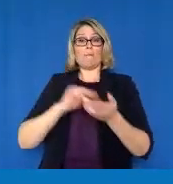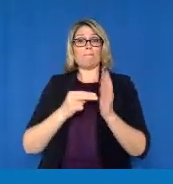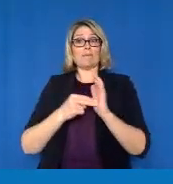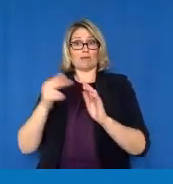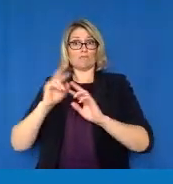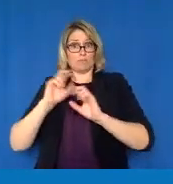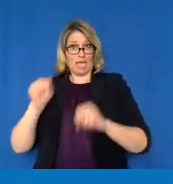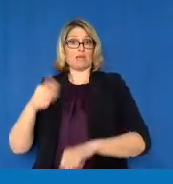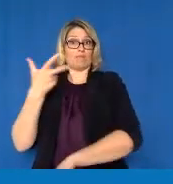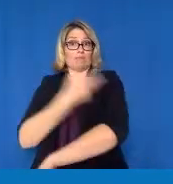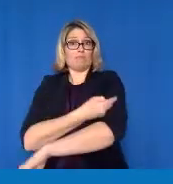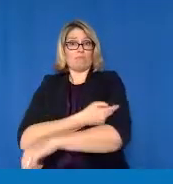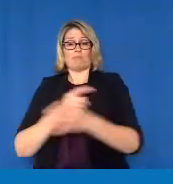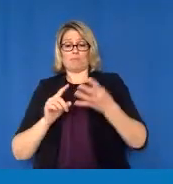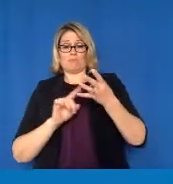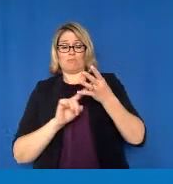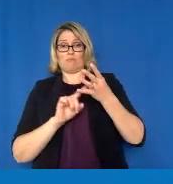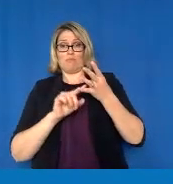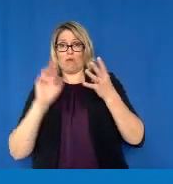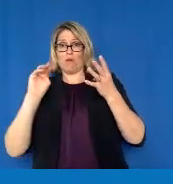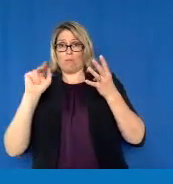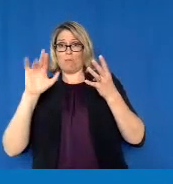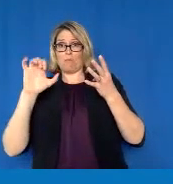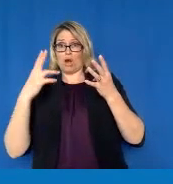end of March. I was just wondering if that,